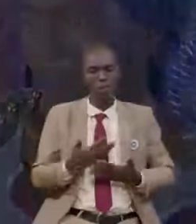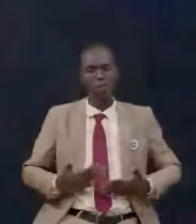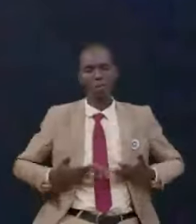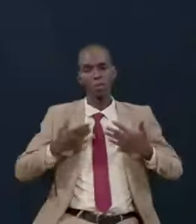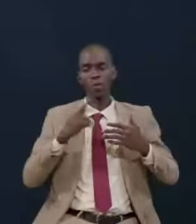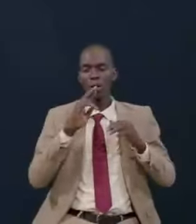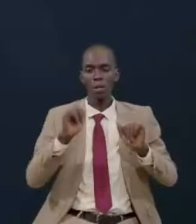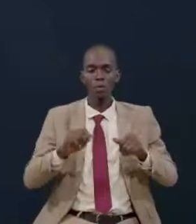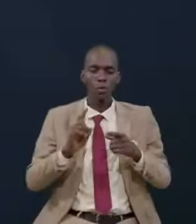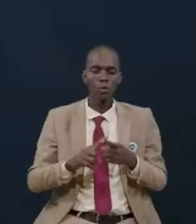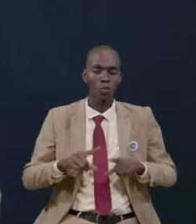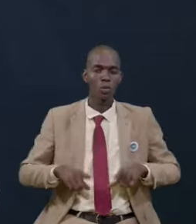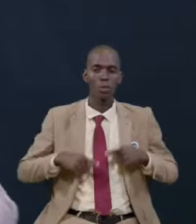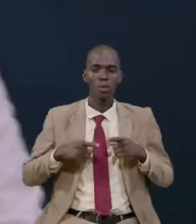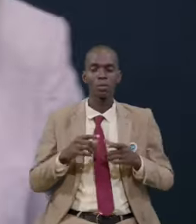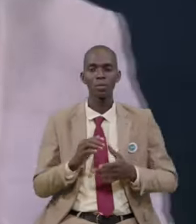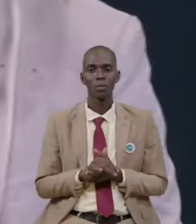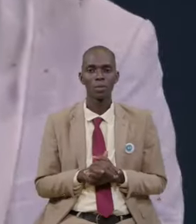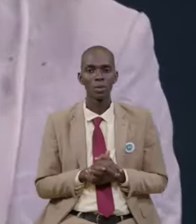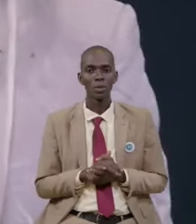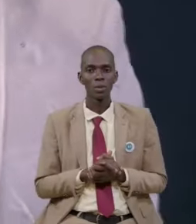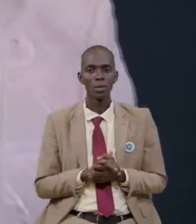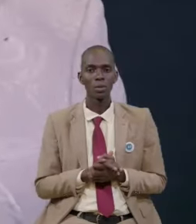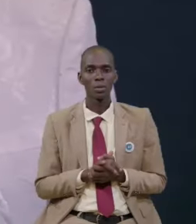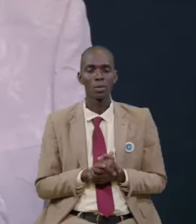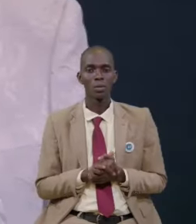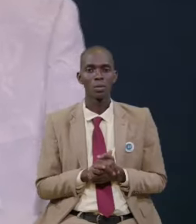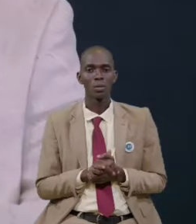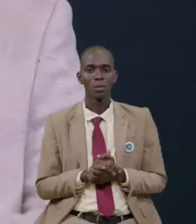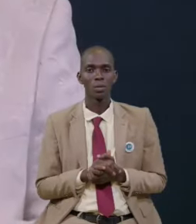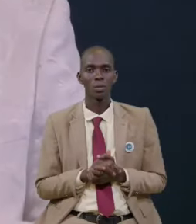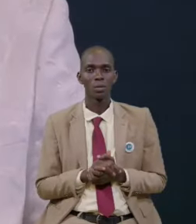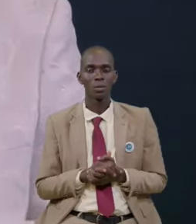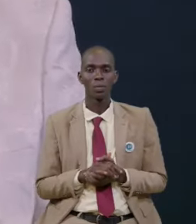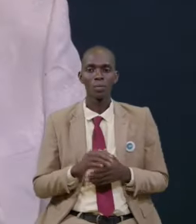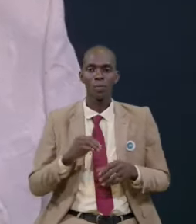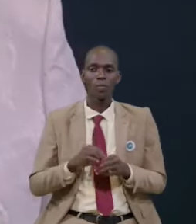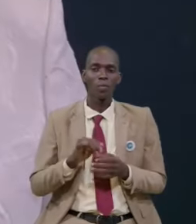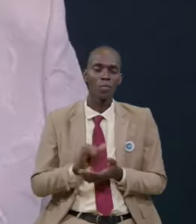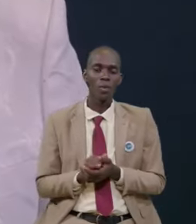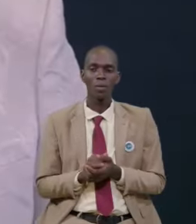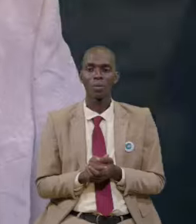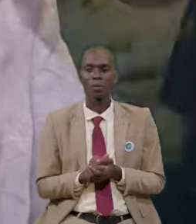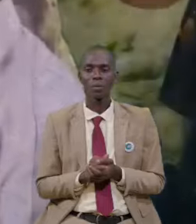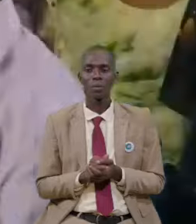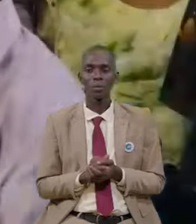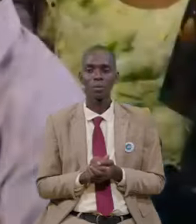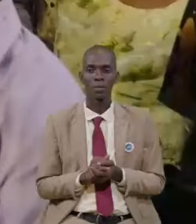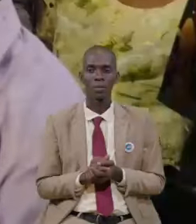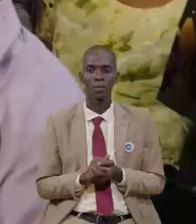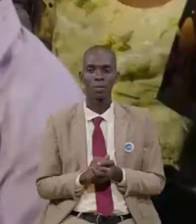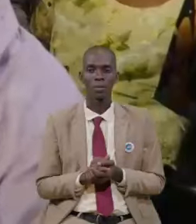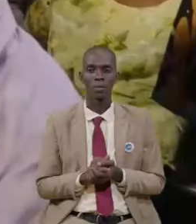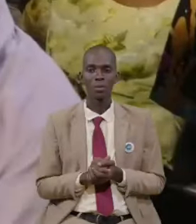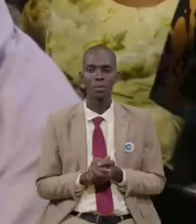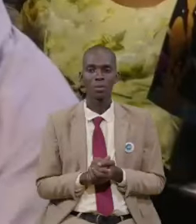are able to live that transformed life. You'll be so happy. I didn't know I could, you know, stand upright. I